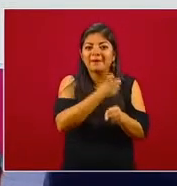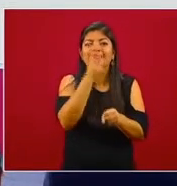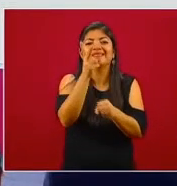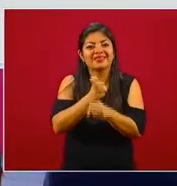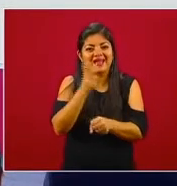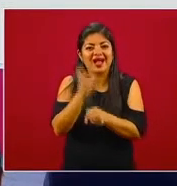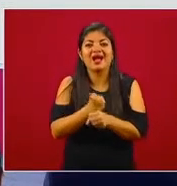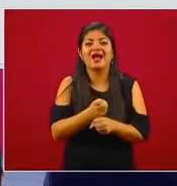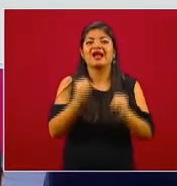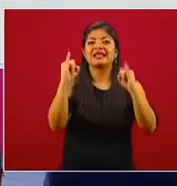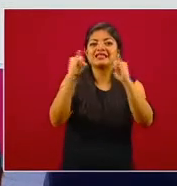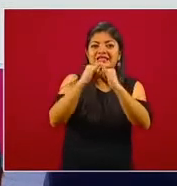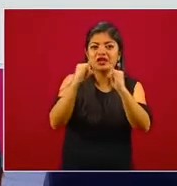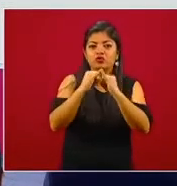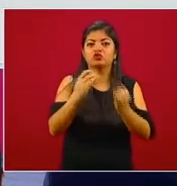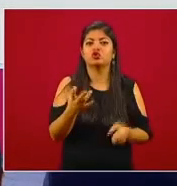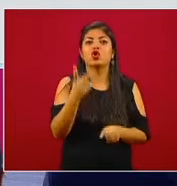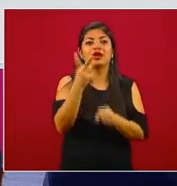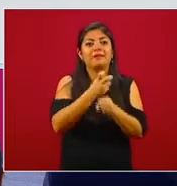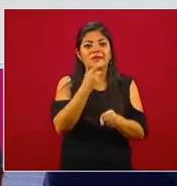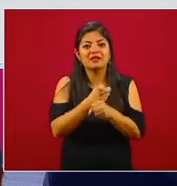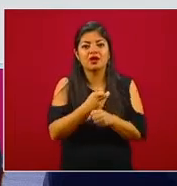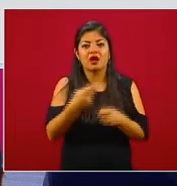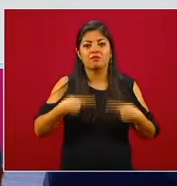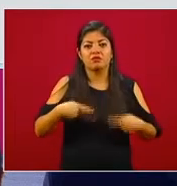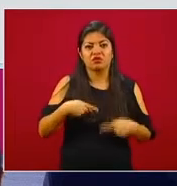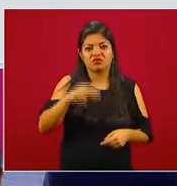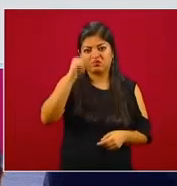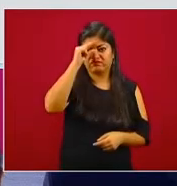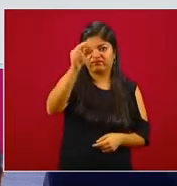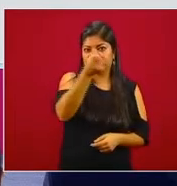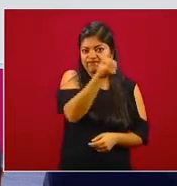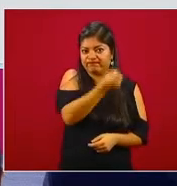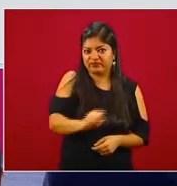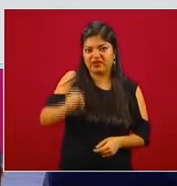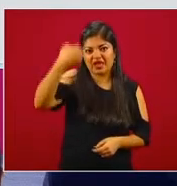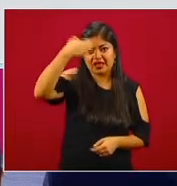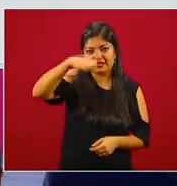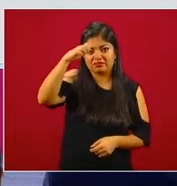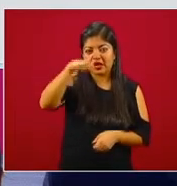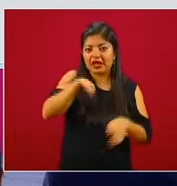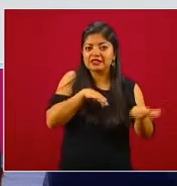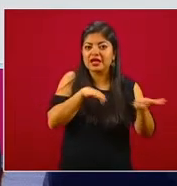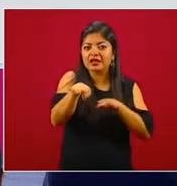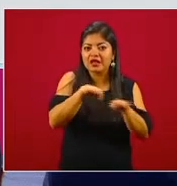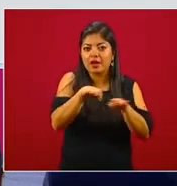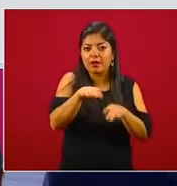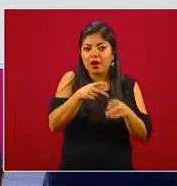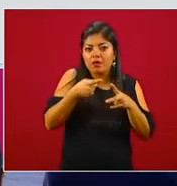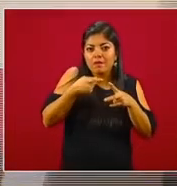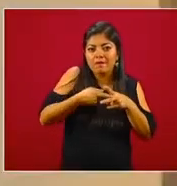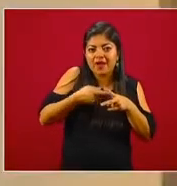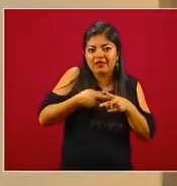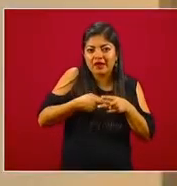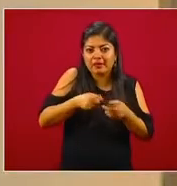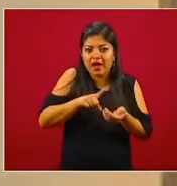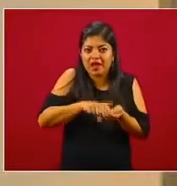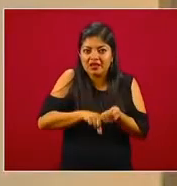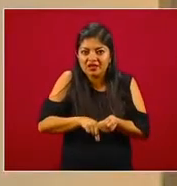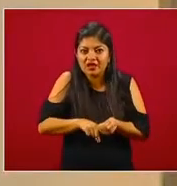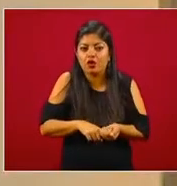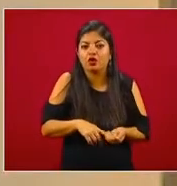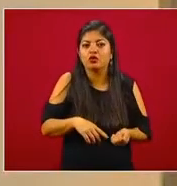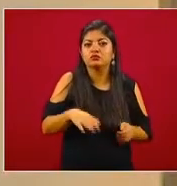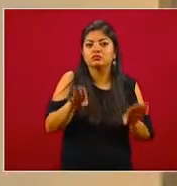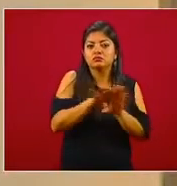We are specifically integrating this initiative by appealing to academic institutions